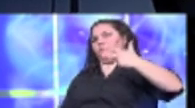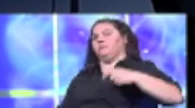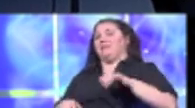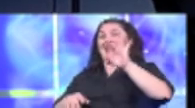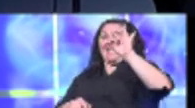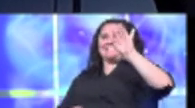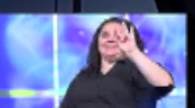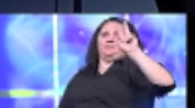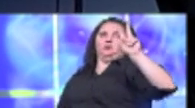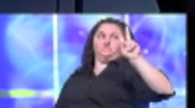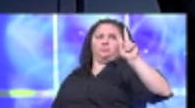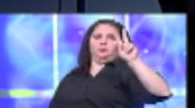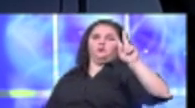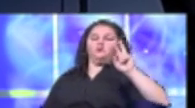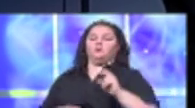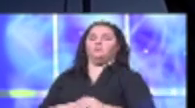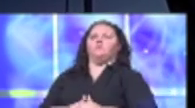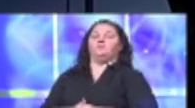1872.